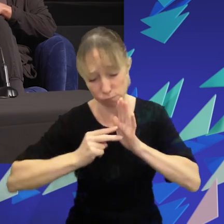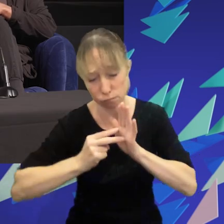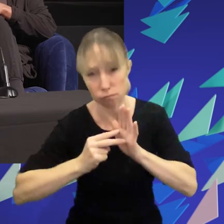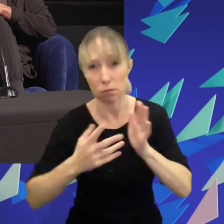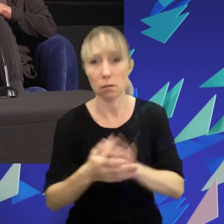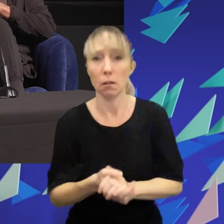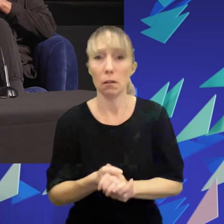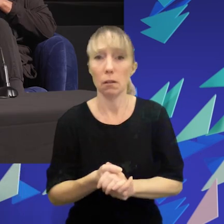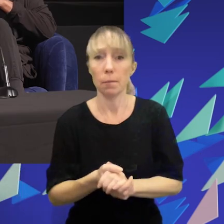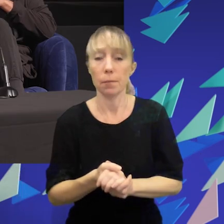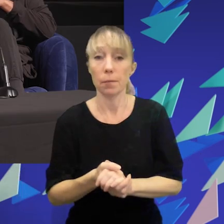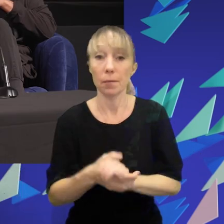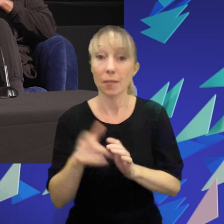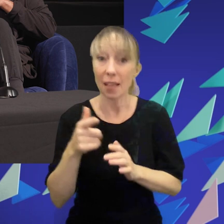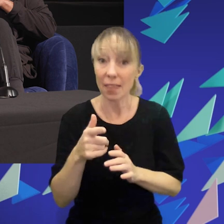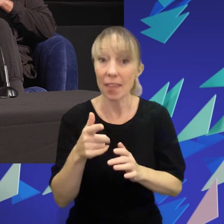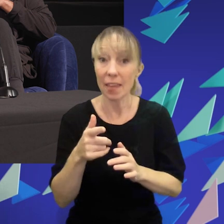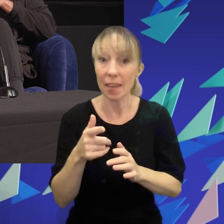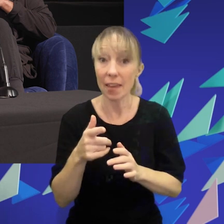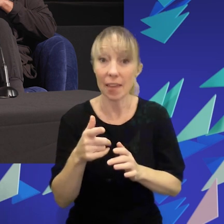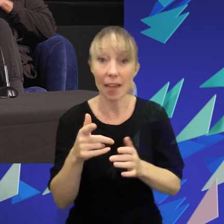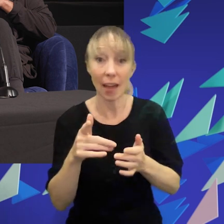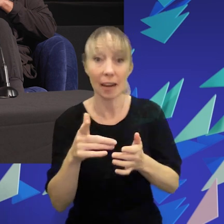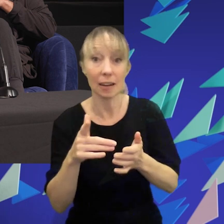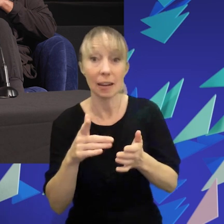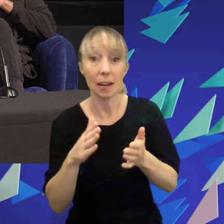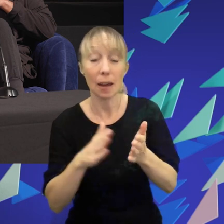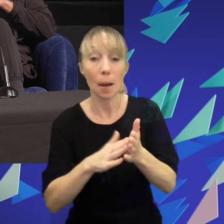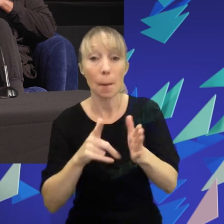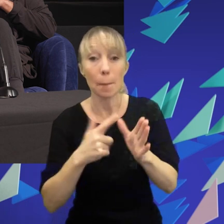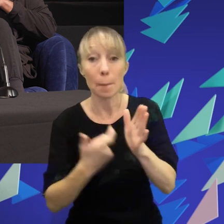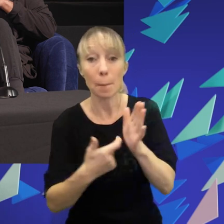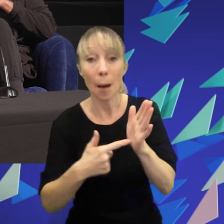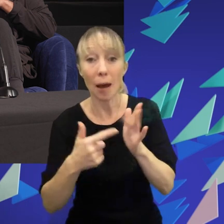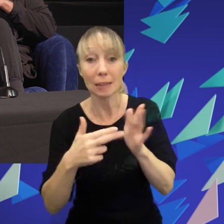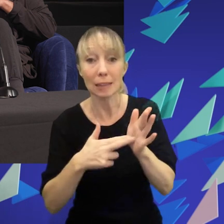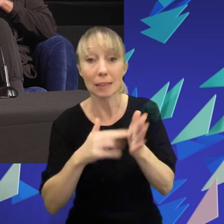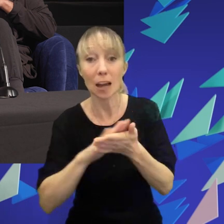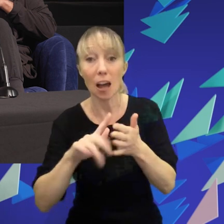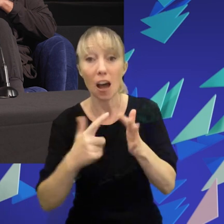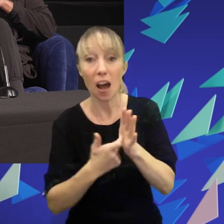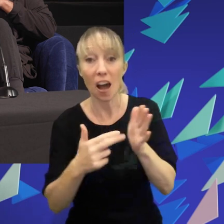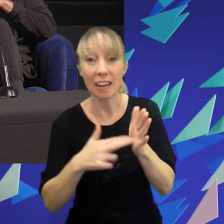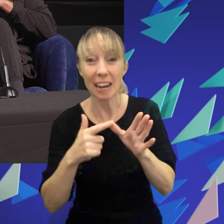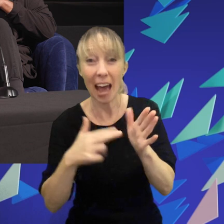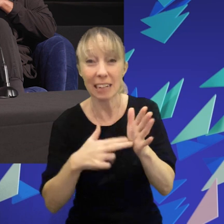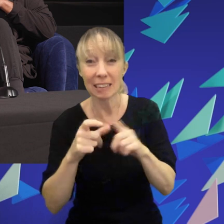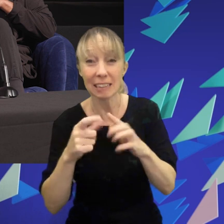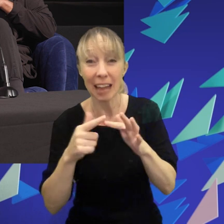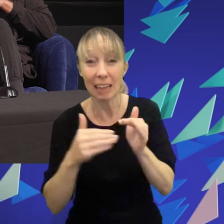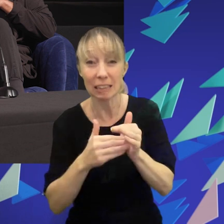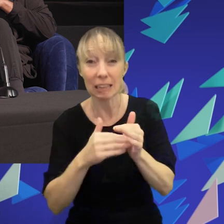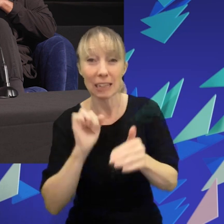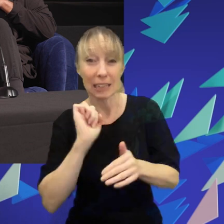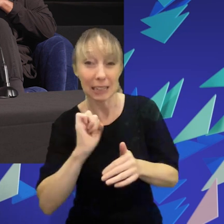them. You know. And then laid on top, you've got Martin Hernandez's sound again. And I just remember so many scenes of the sound